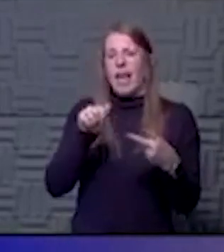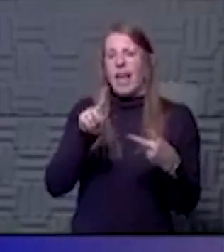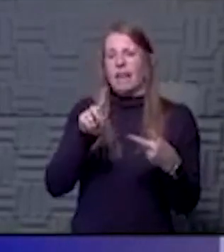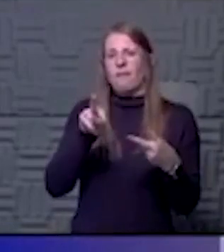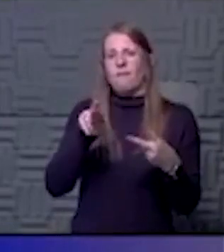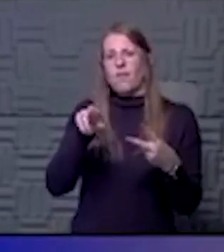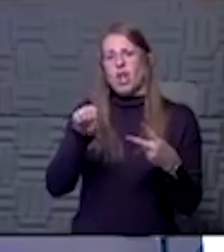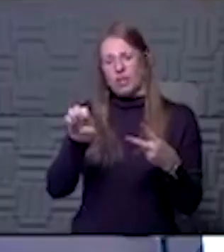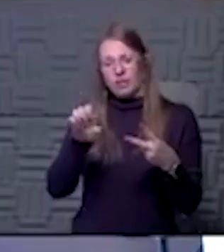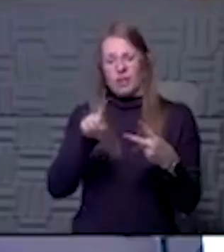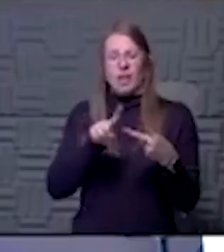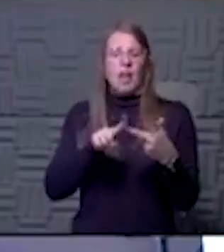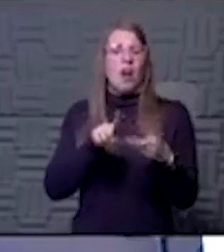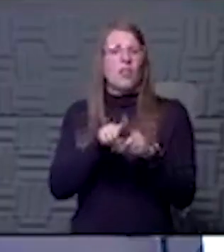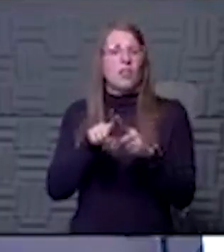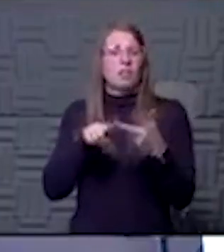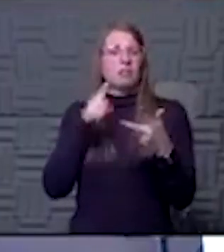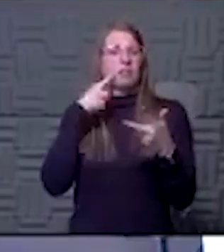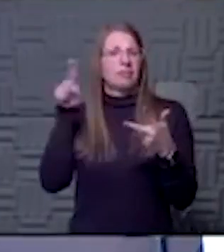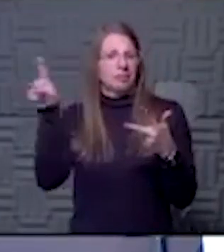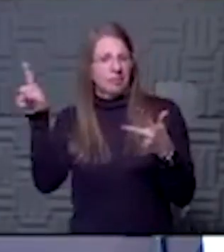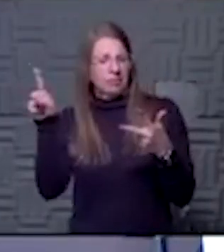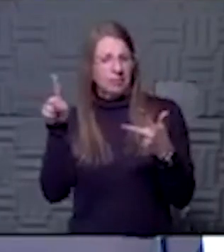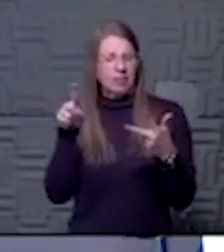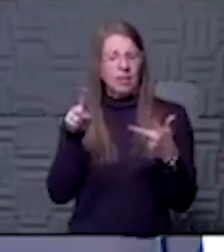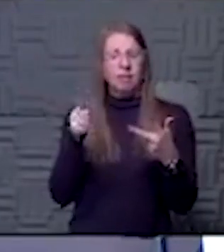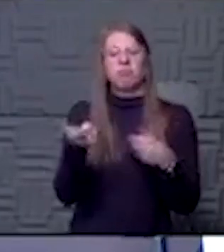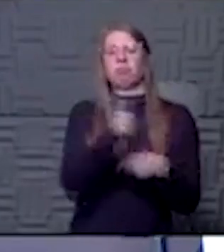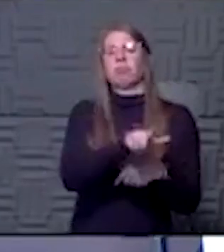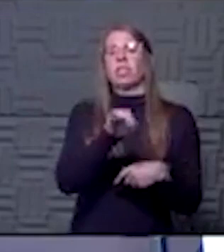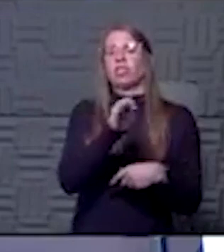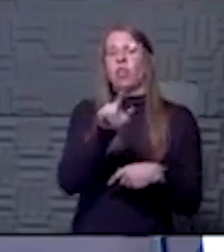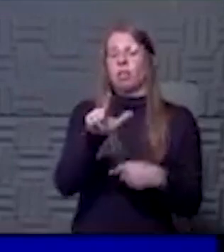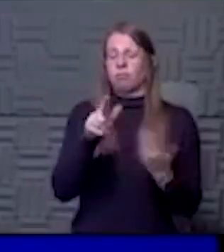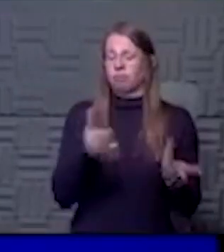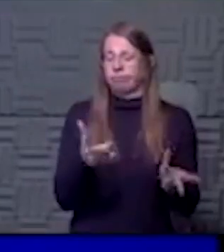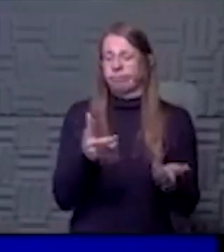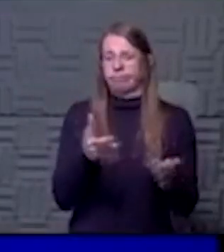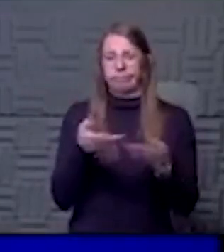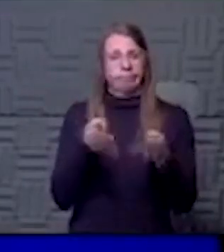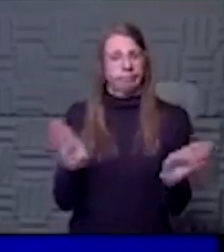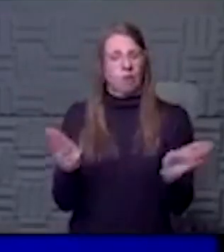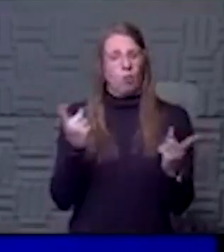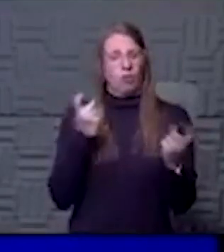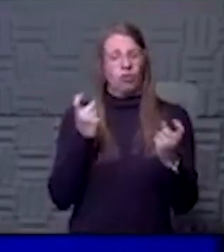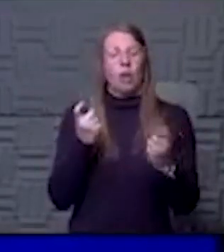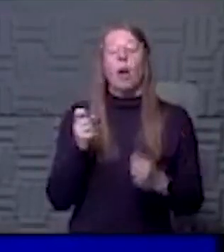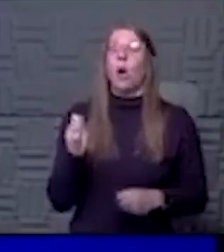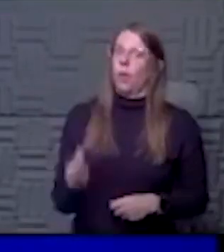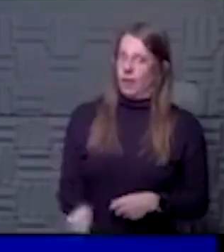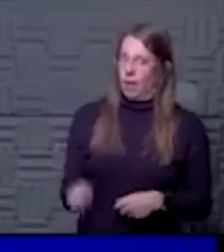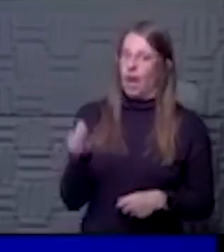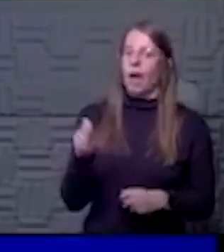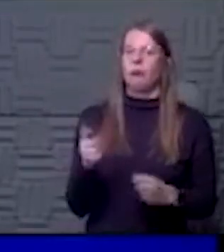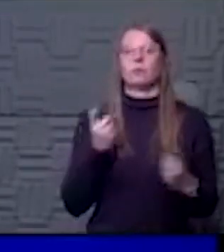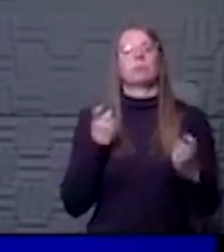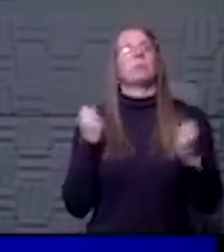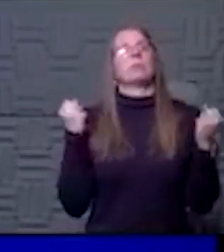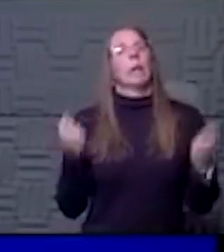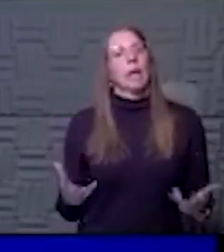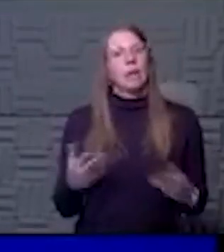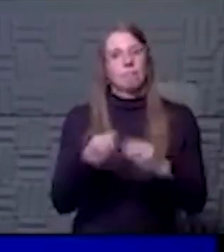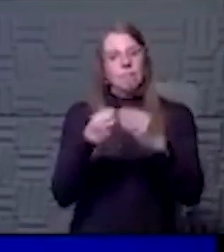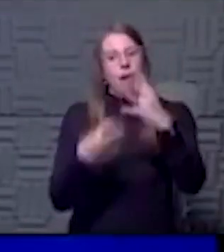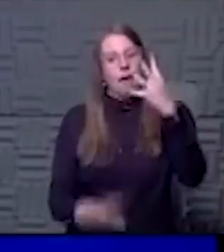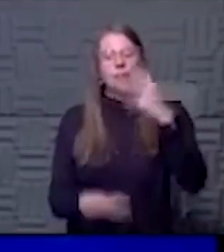well. Yeah, this has been very helpful, Phil. Well, Jill, let's turn to the public and find out if there are questions out there. Oh, yeah. There they are got questions, lots you of think? questions. Oh, there's a